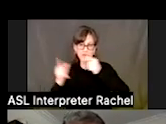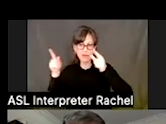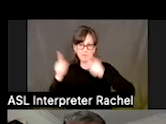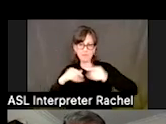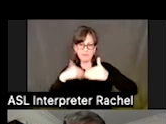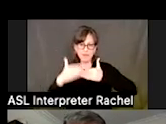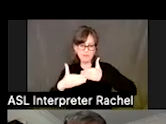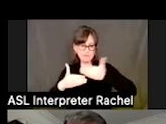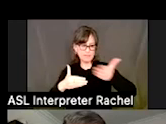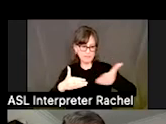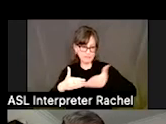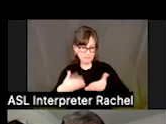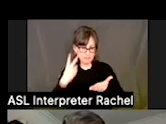slide.